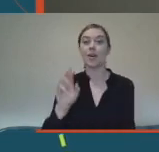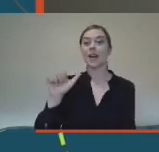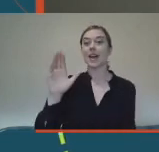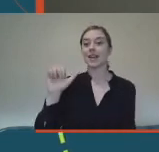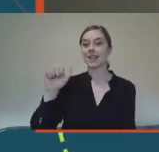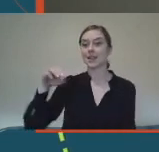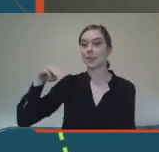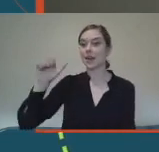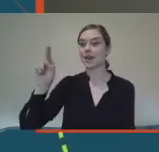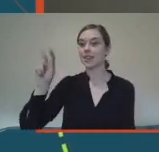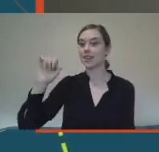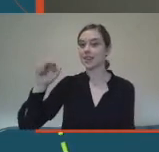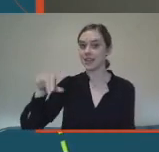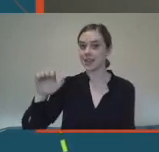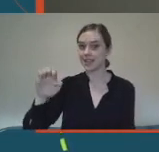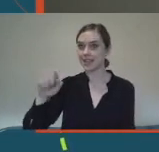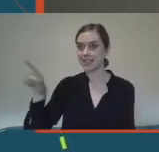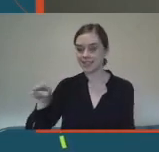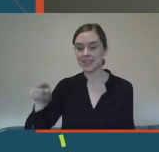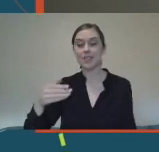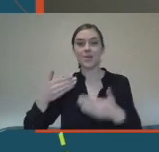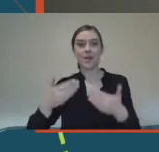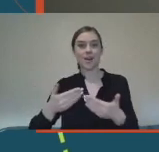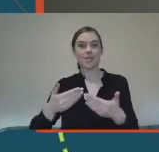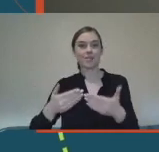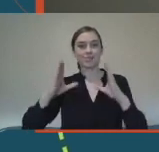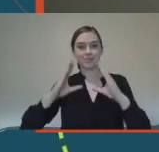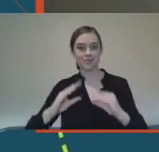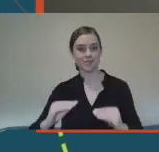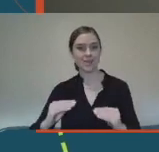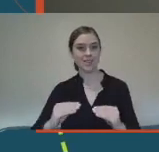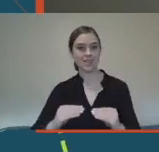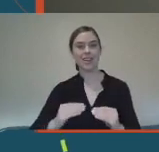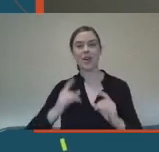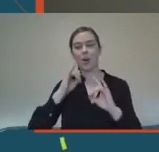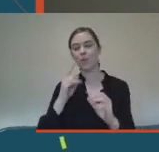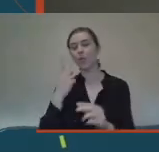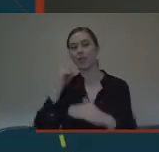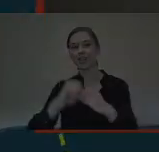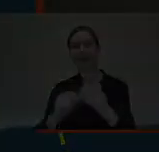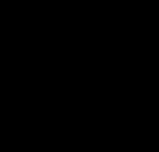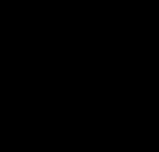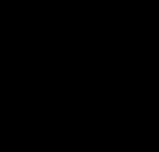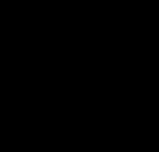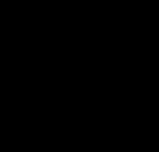and say thank you, everyone. And I hope that someday we can meet each other in person. Goodbye.